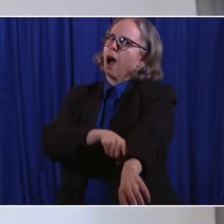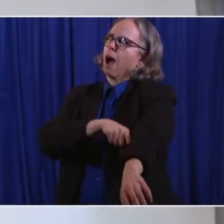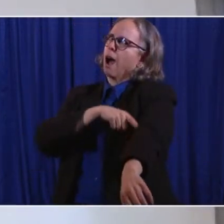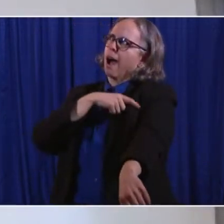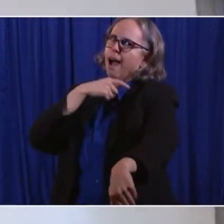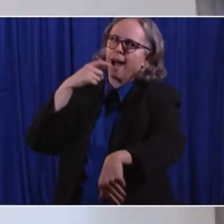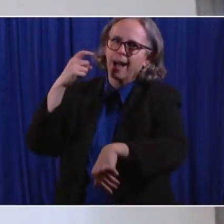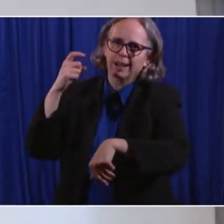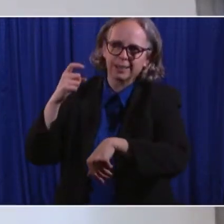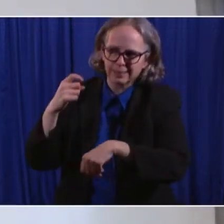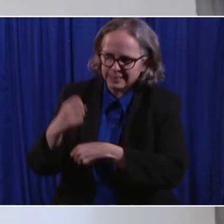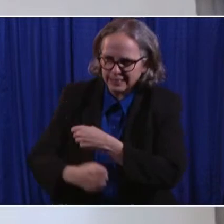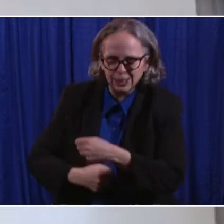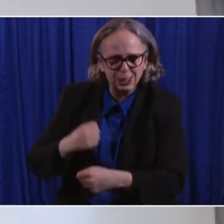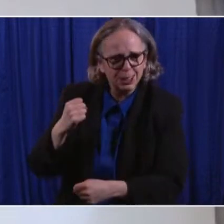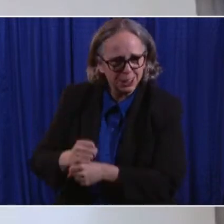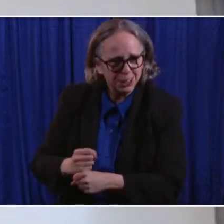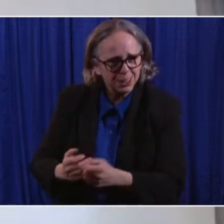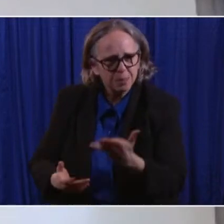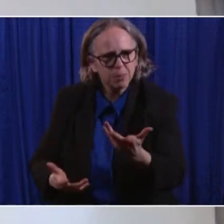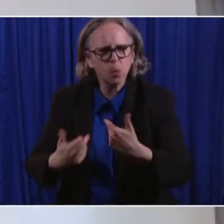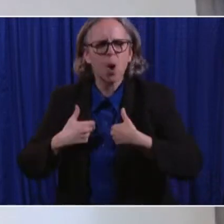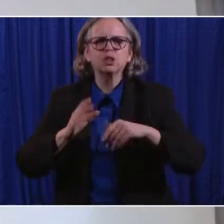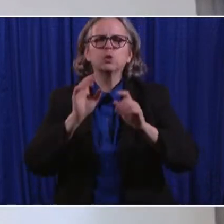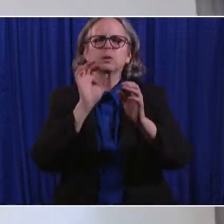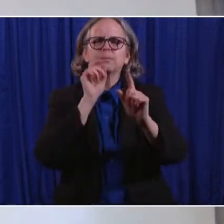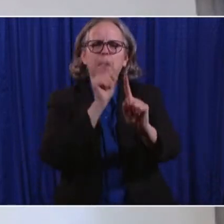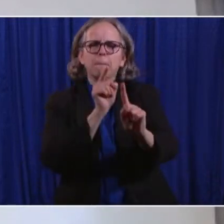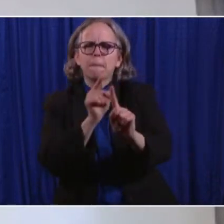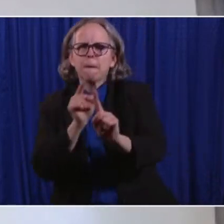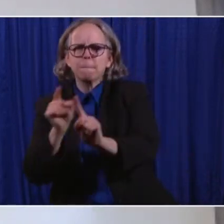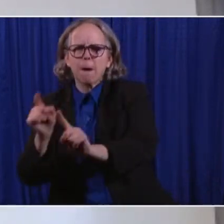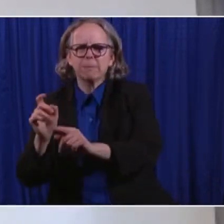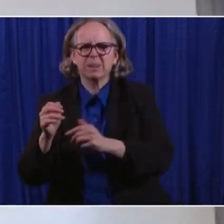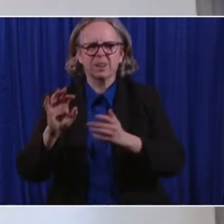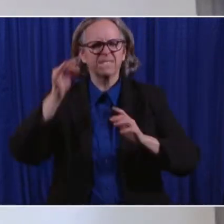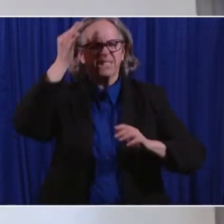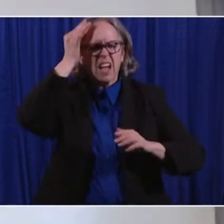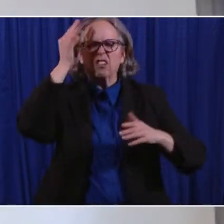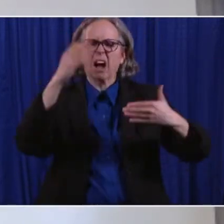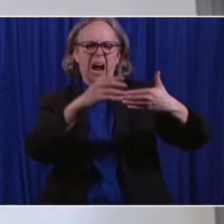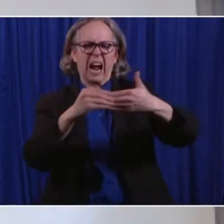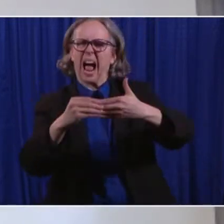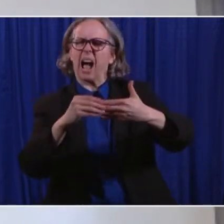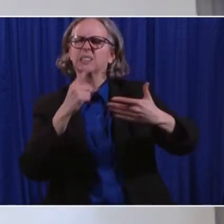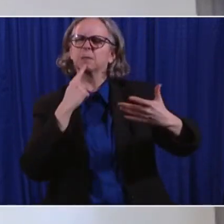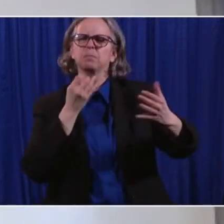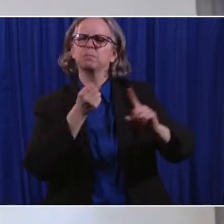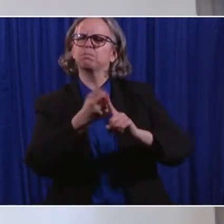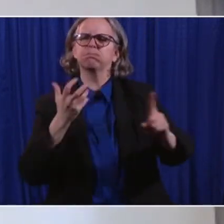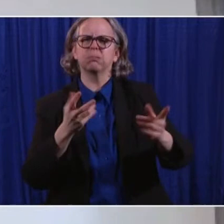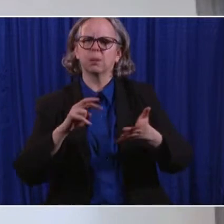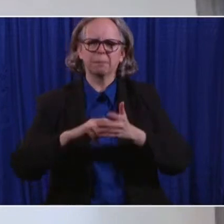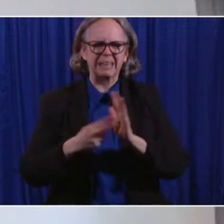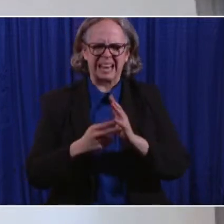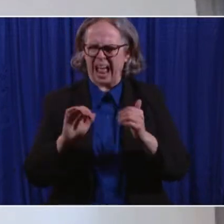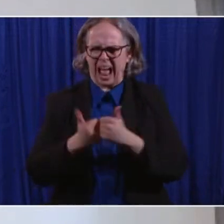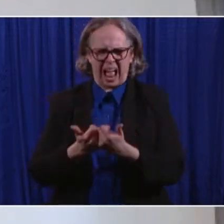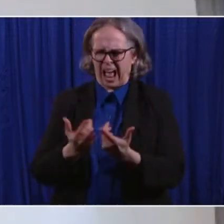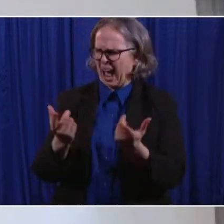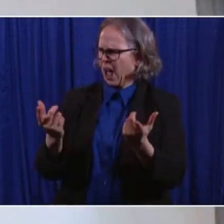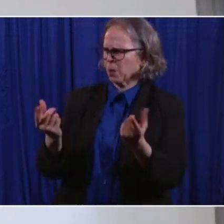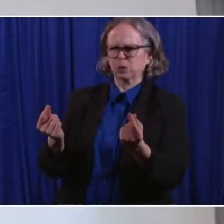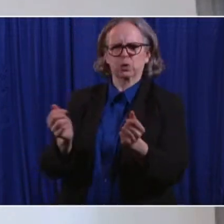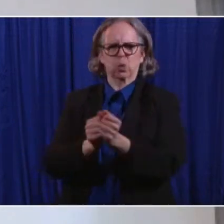highlights of the federal guidance and what it means for Ohio's nursing homes. As you stated, essentially,